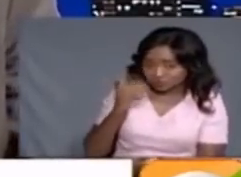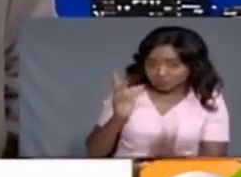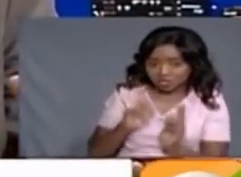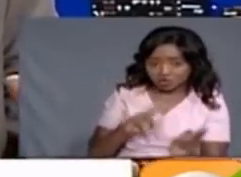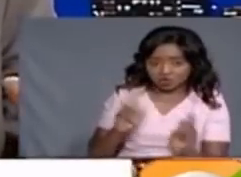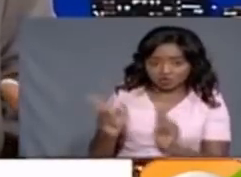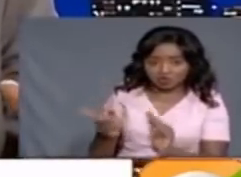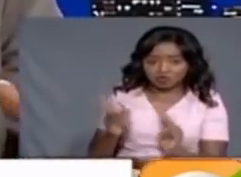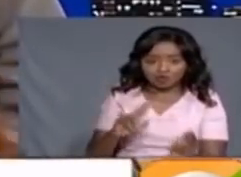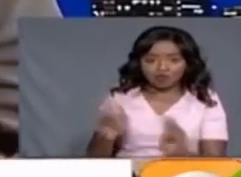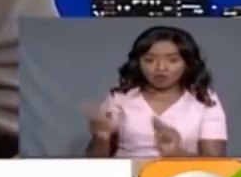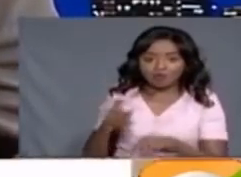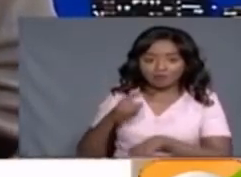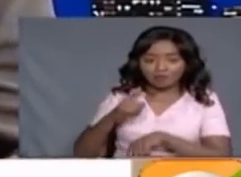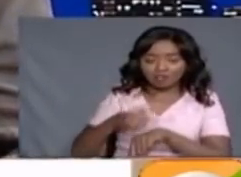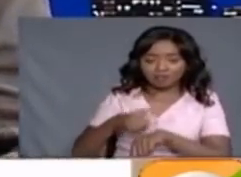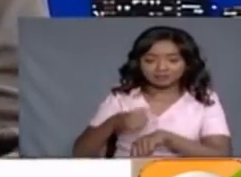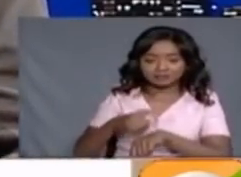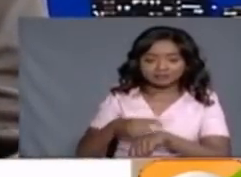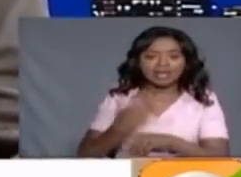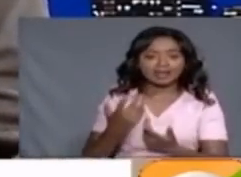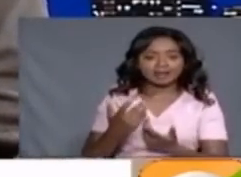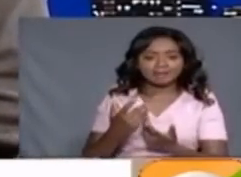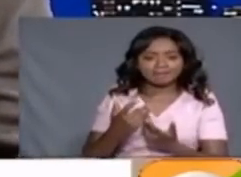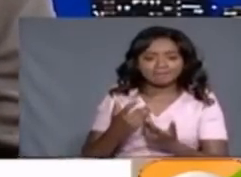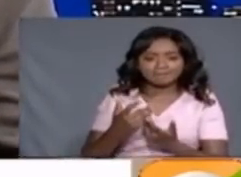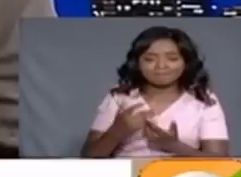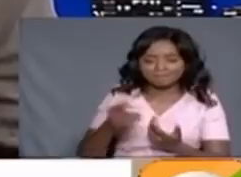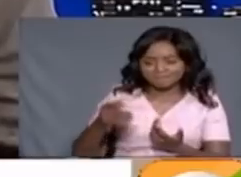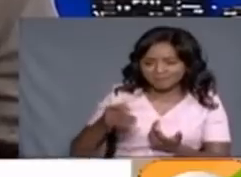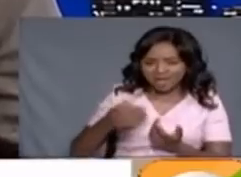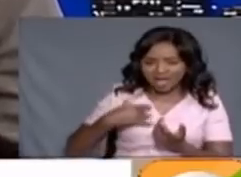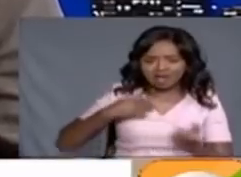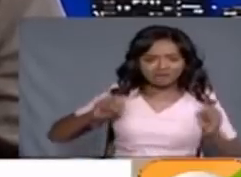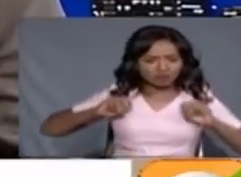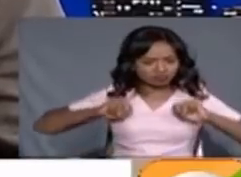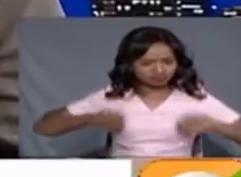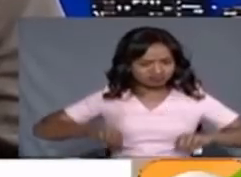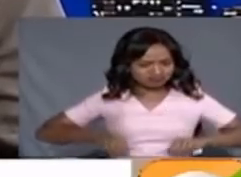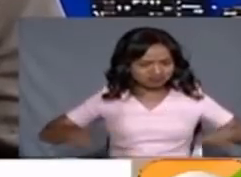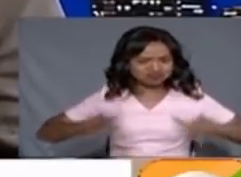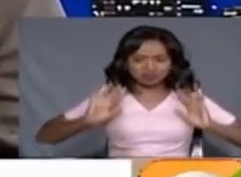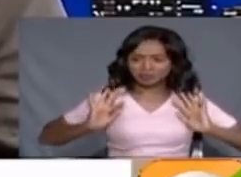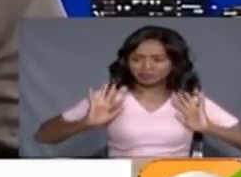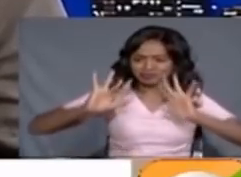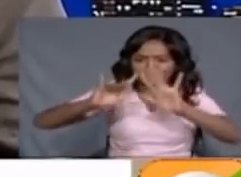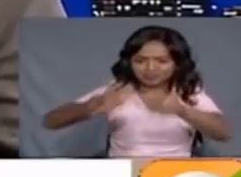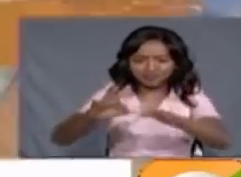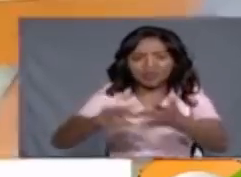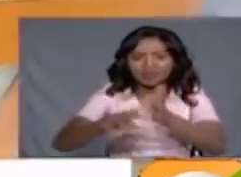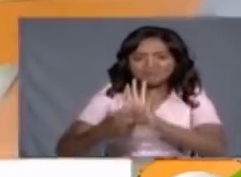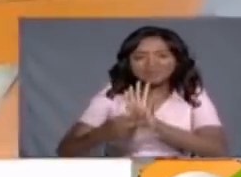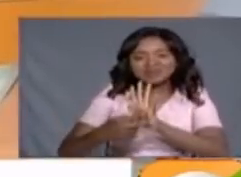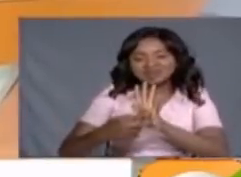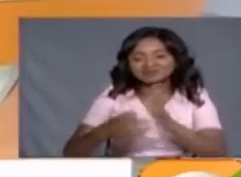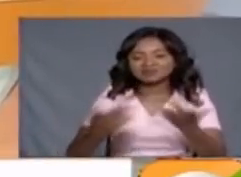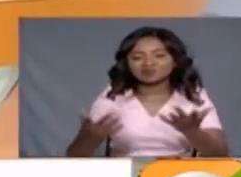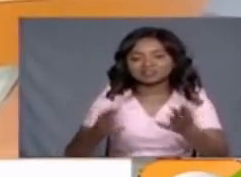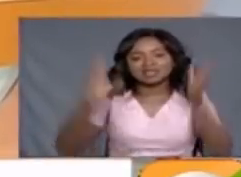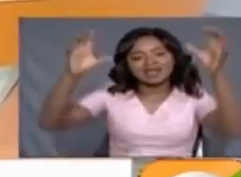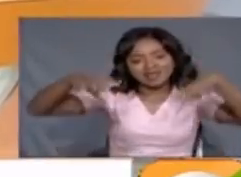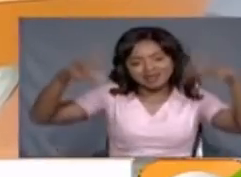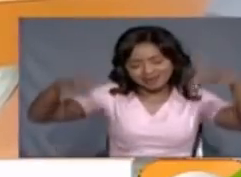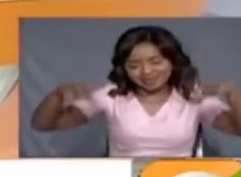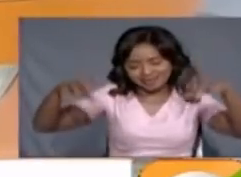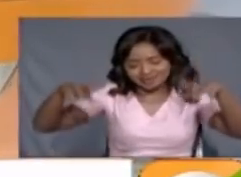swarm, implies that there was favorable environment for them. Yes, so in this case, it was the rains that brought them. There were